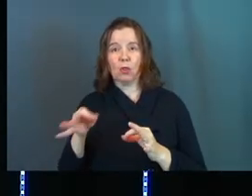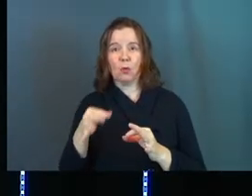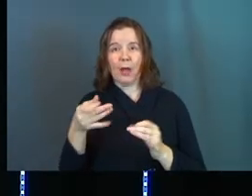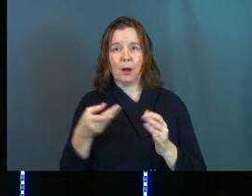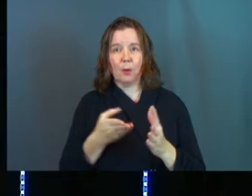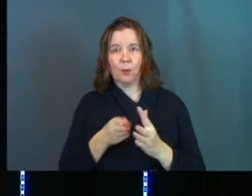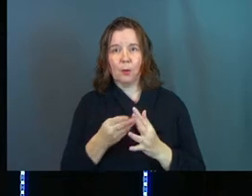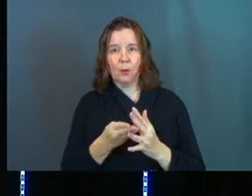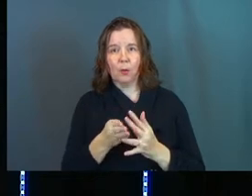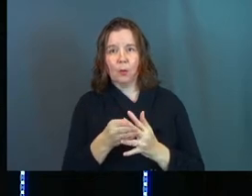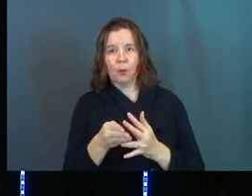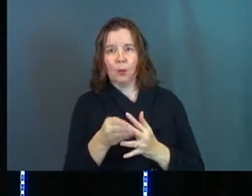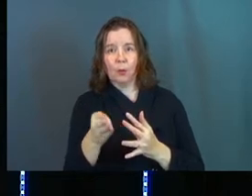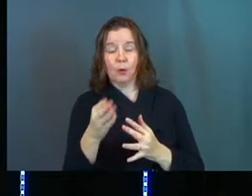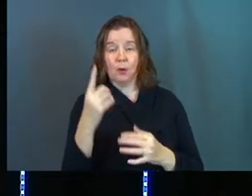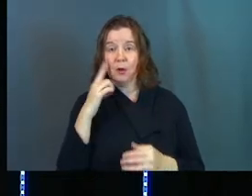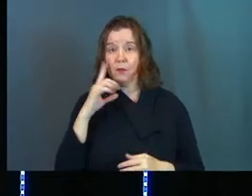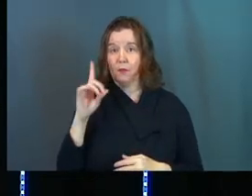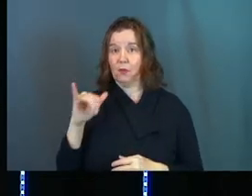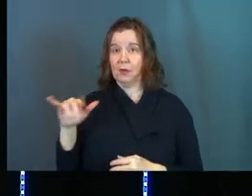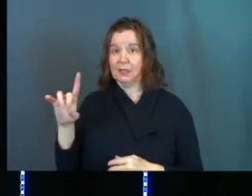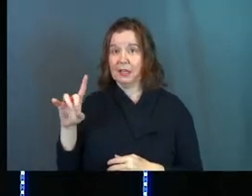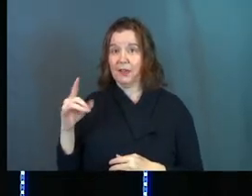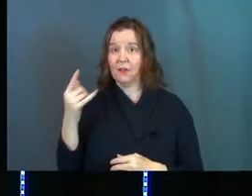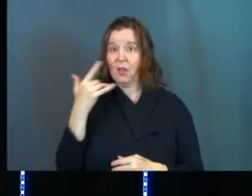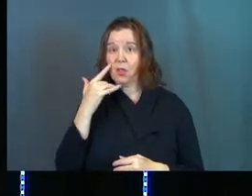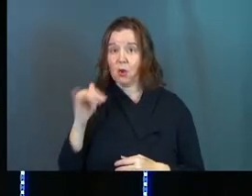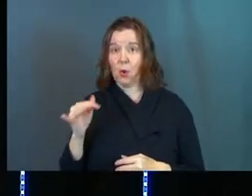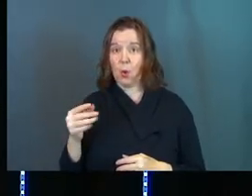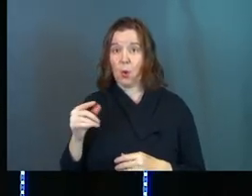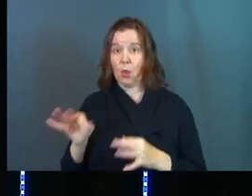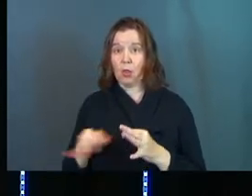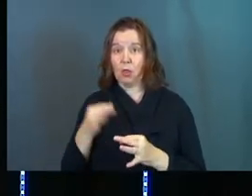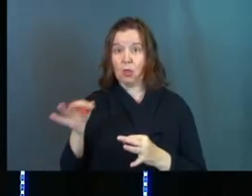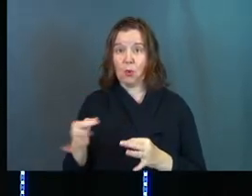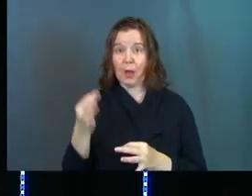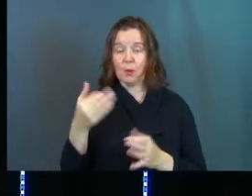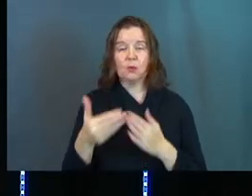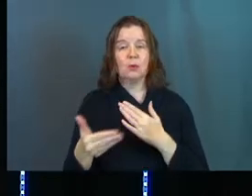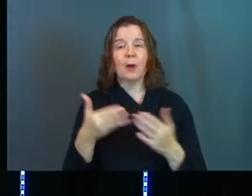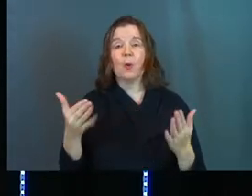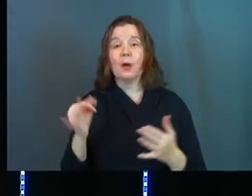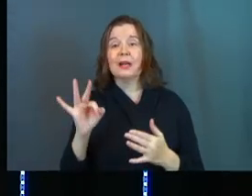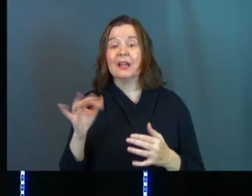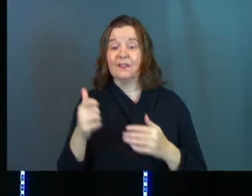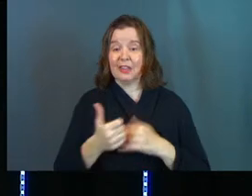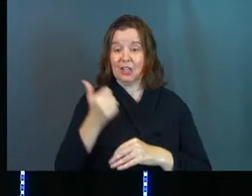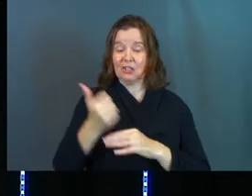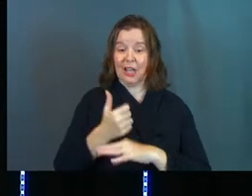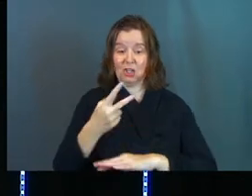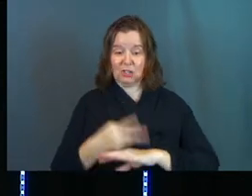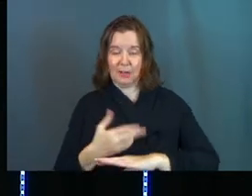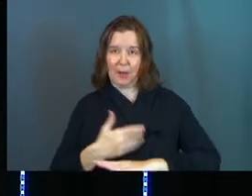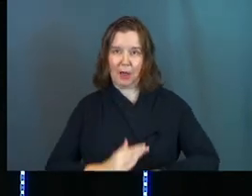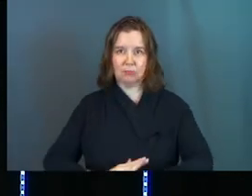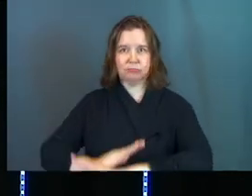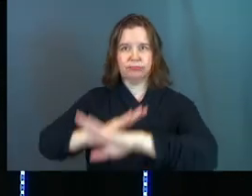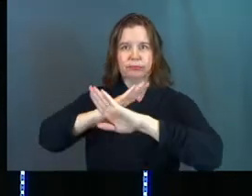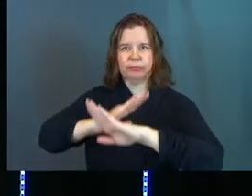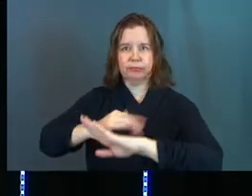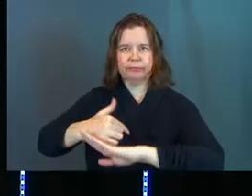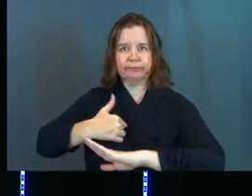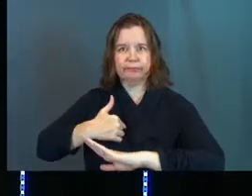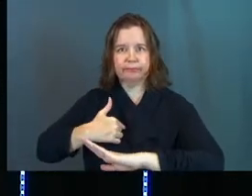it. For David, the gold thread would be, no matter what, if there's danger in their sheep, I put myself in the